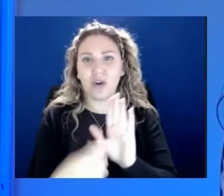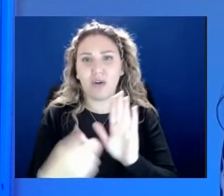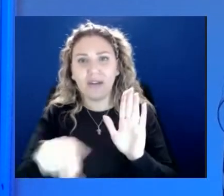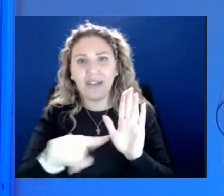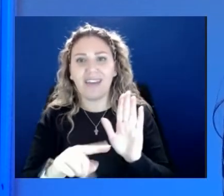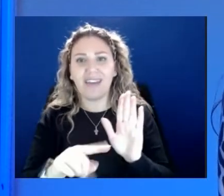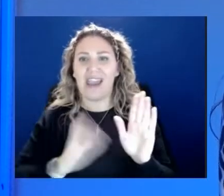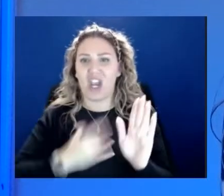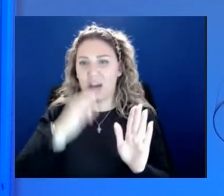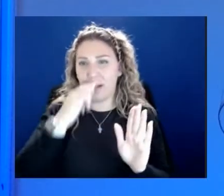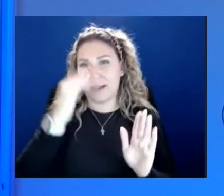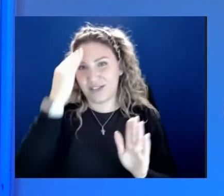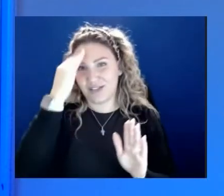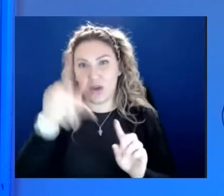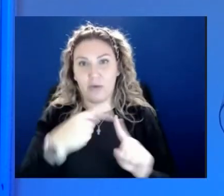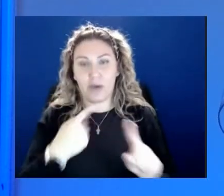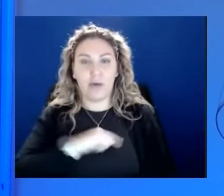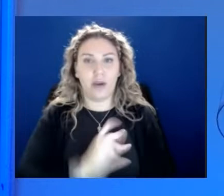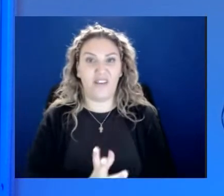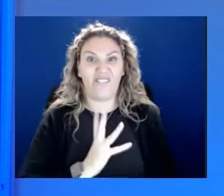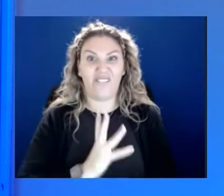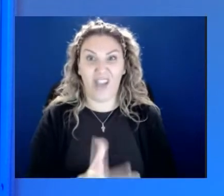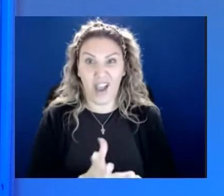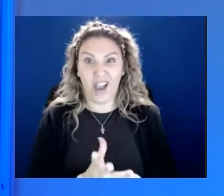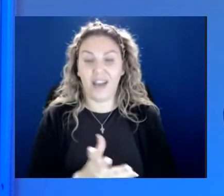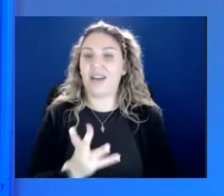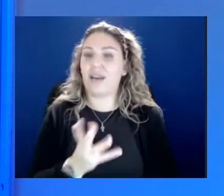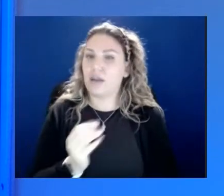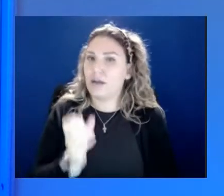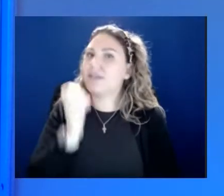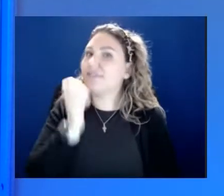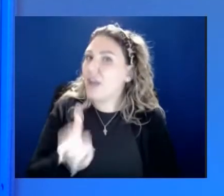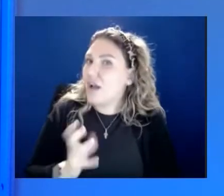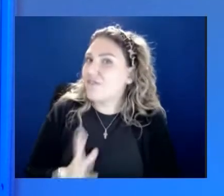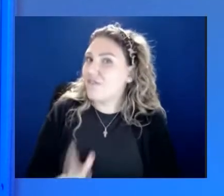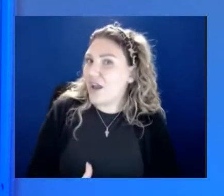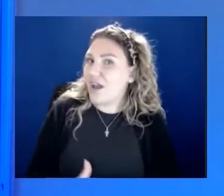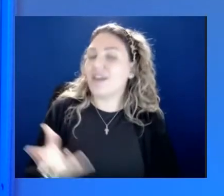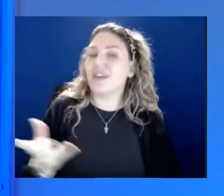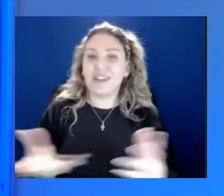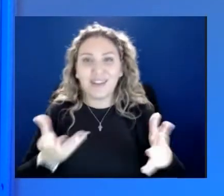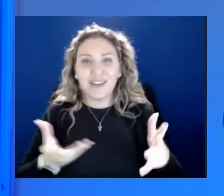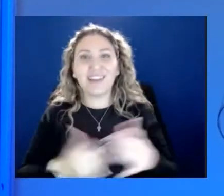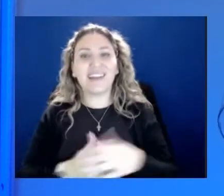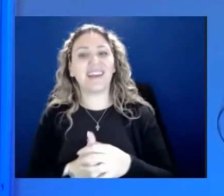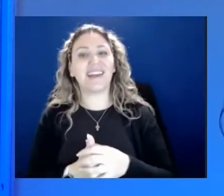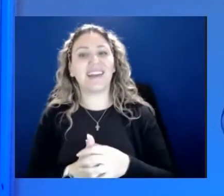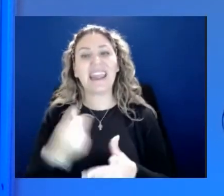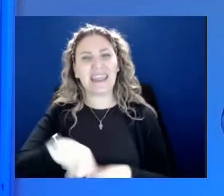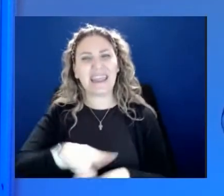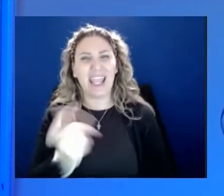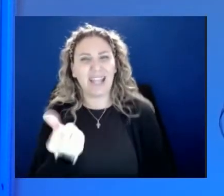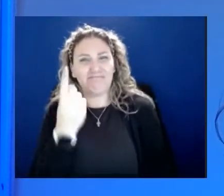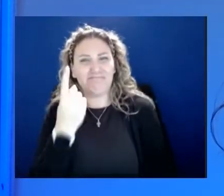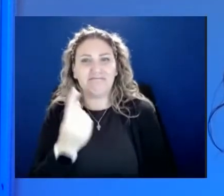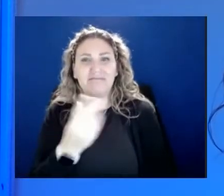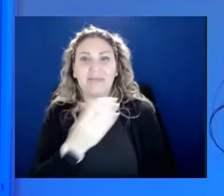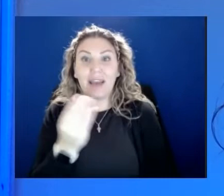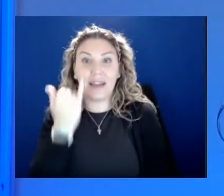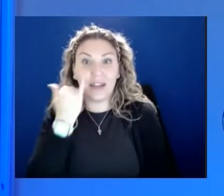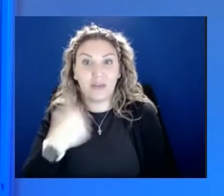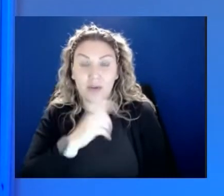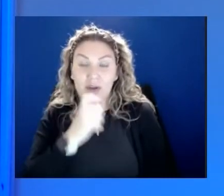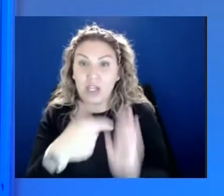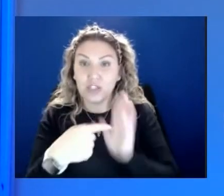when we're fine and not fine. Good. Yeah, right? Like they can tell. And so if we're not modeling that ability to